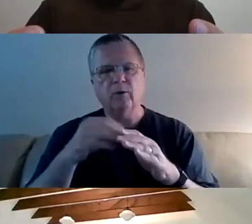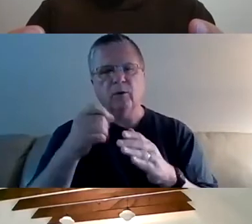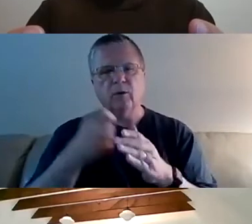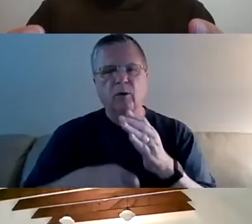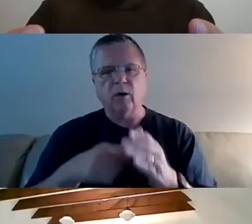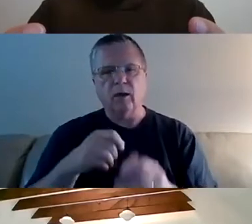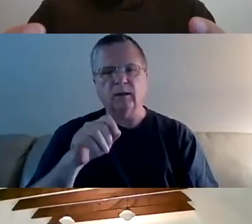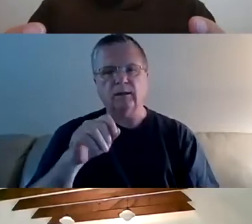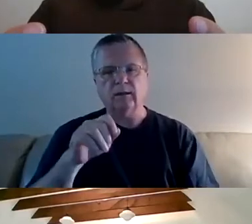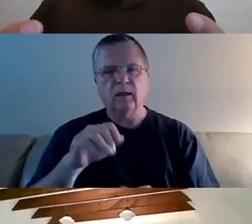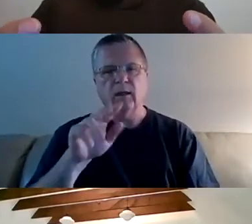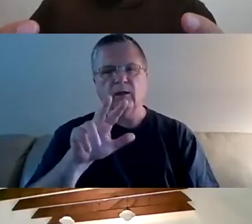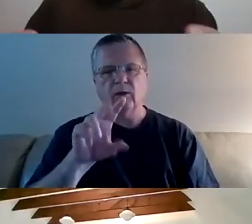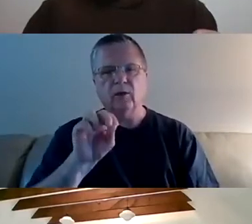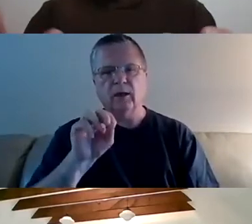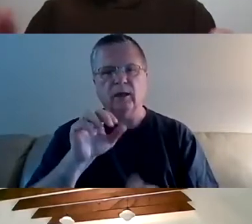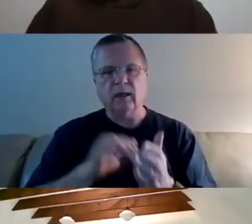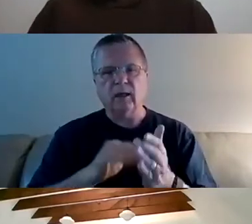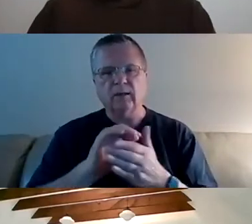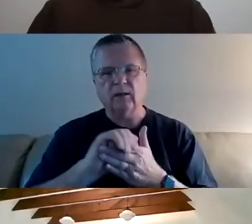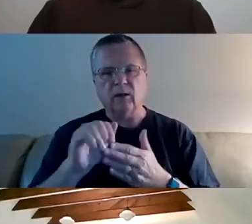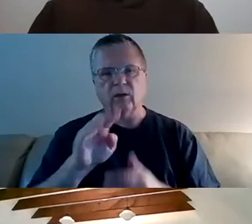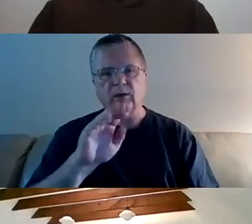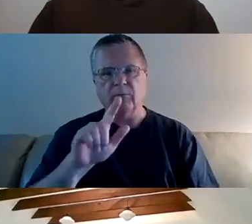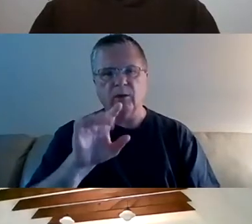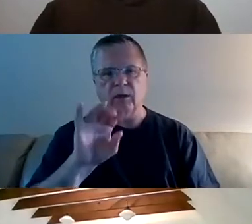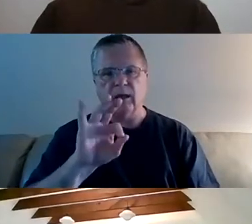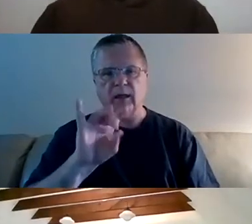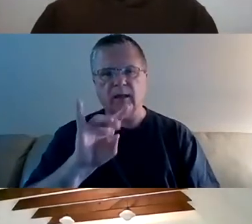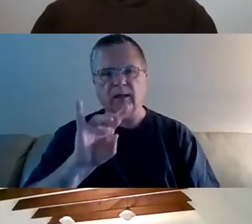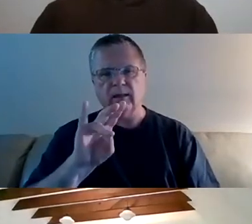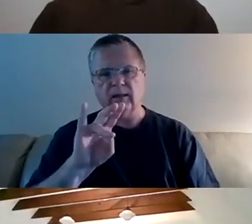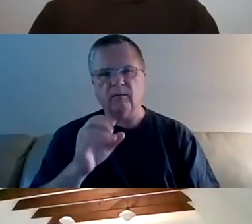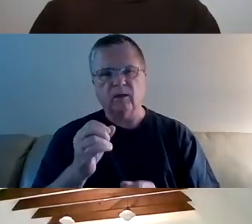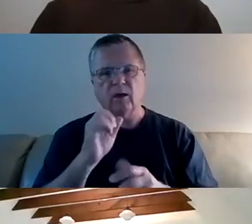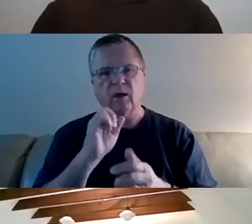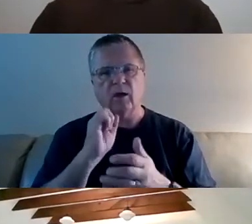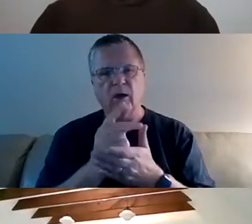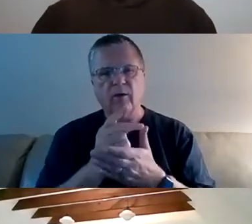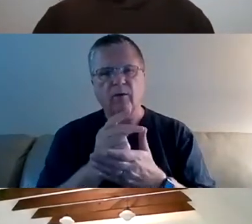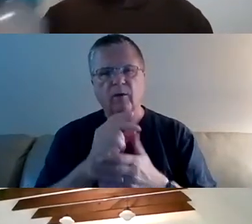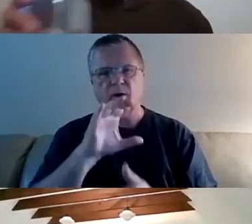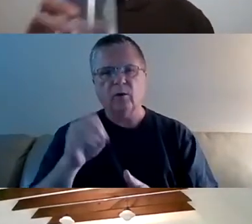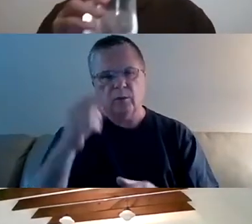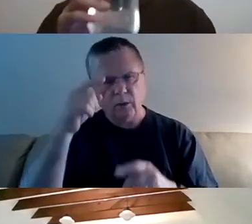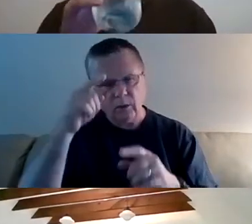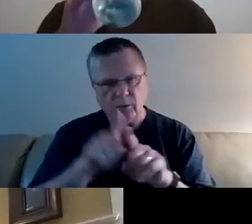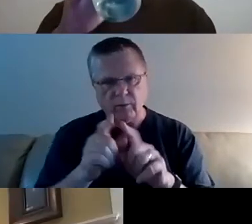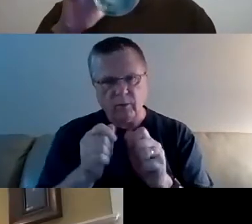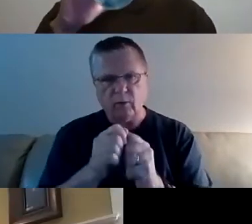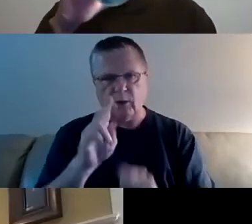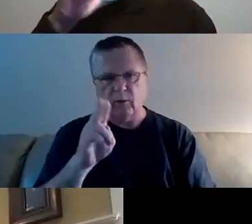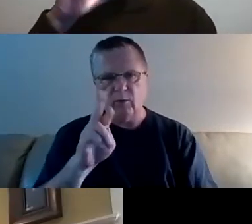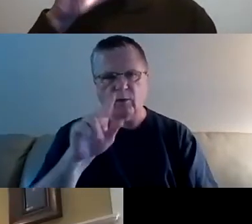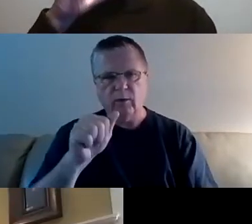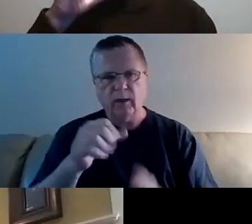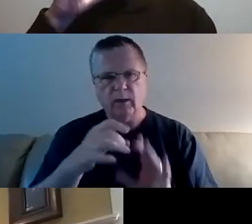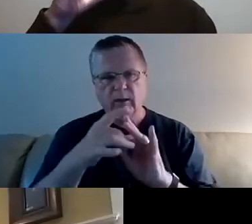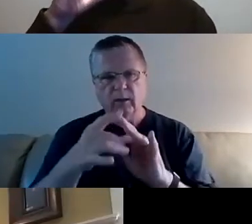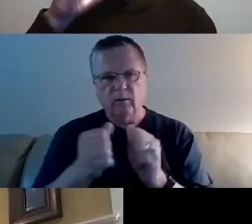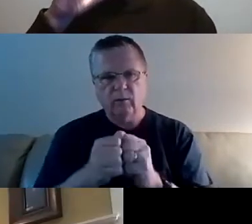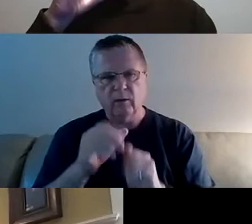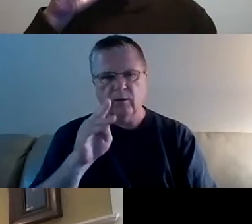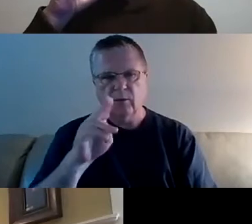$30,000. Bill number 987, resolution authorizing a corporation agreement with the URA in connection with the